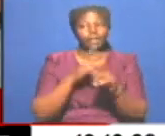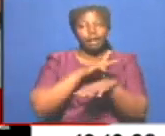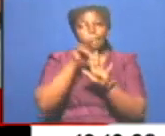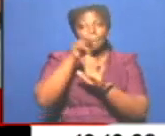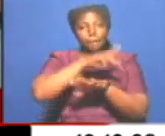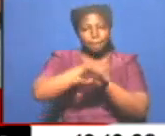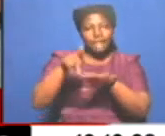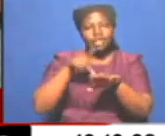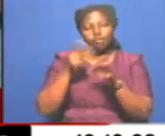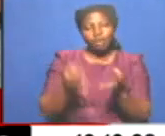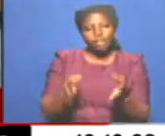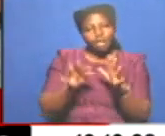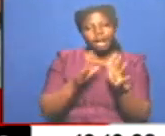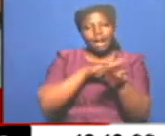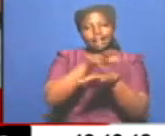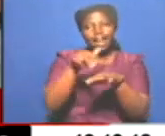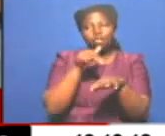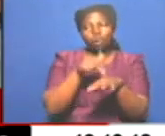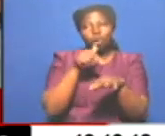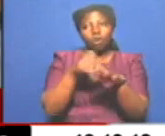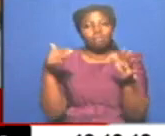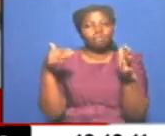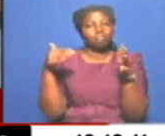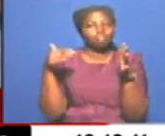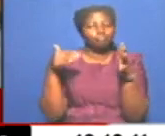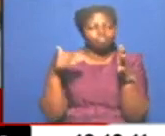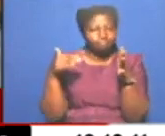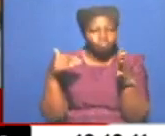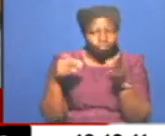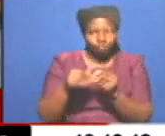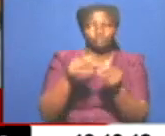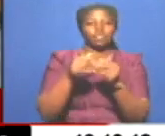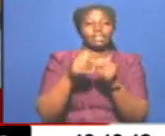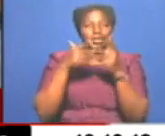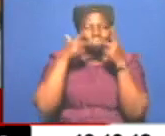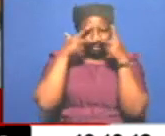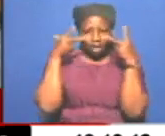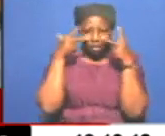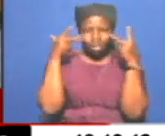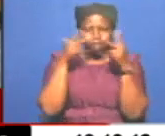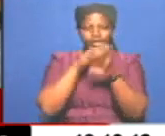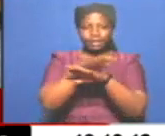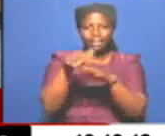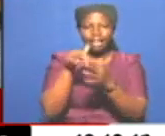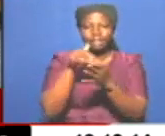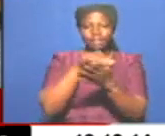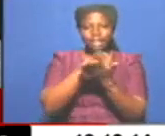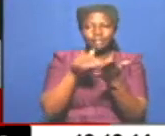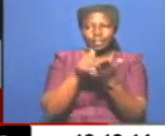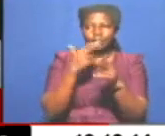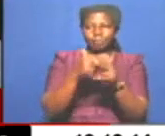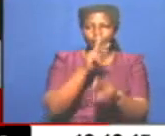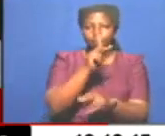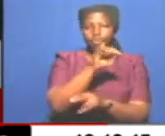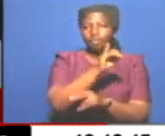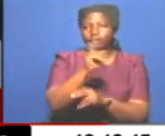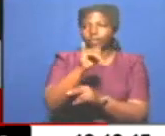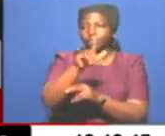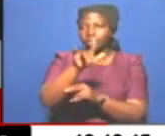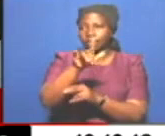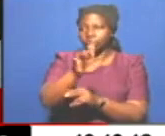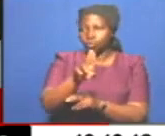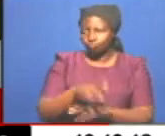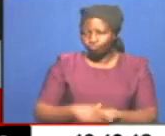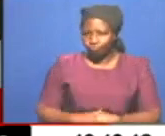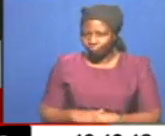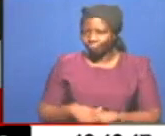Counterterrorism Center, Kiilu, Masisi. Have I got that? Yes. Karibu sana. Thanks so much for making time and